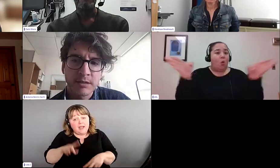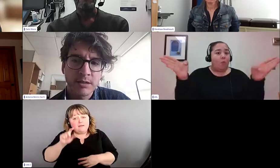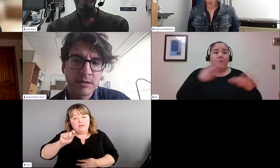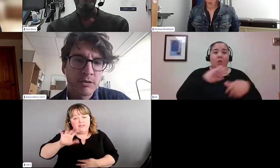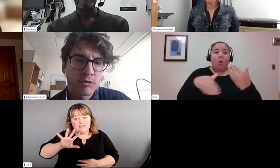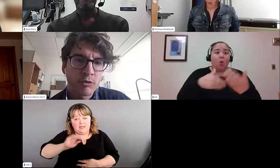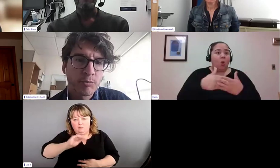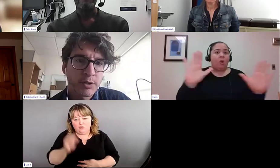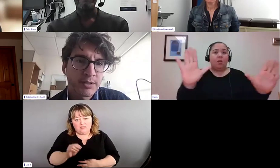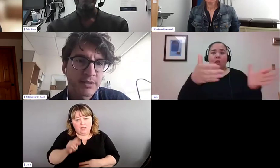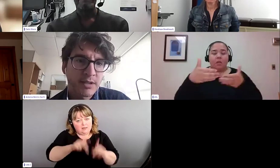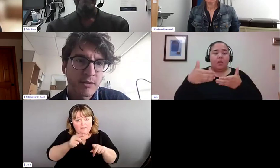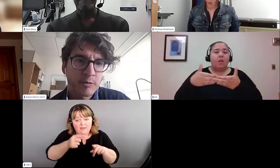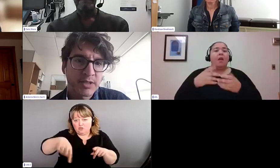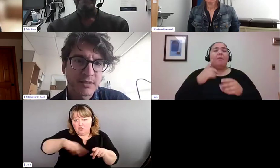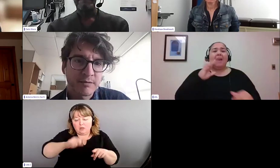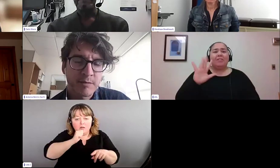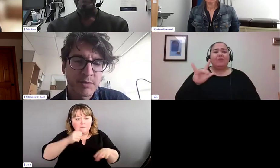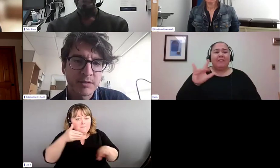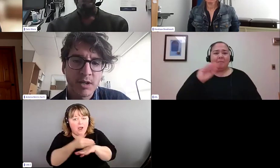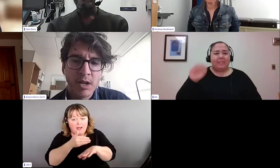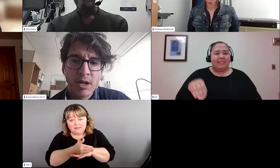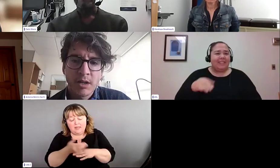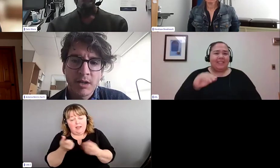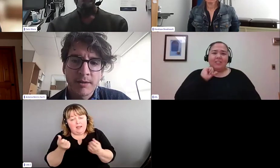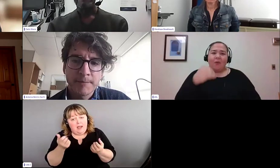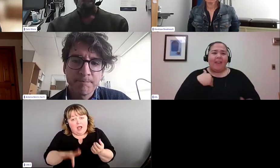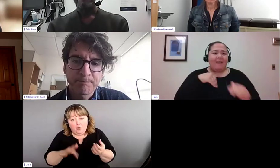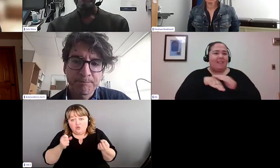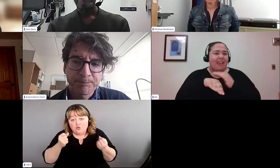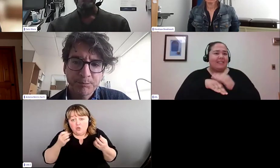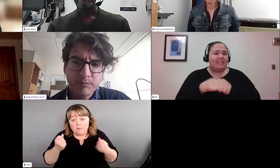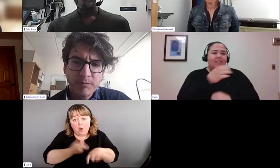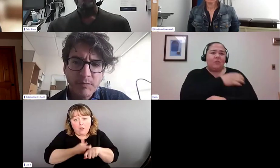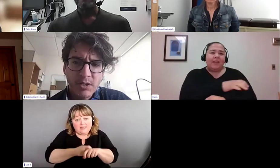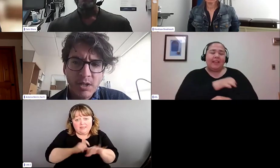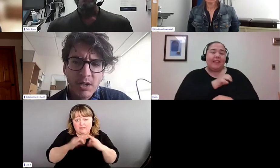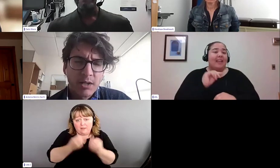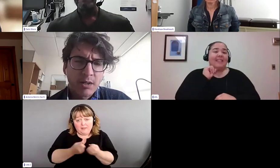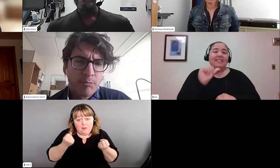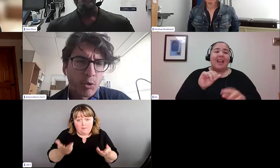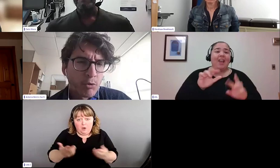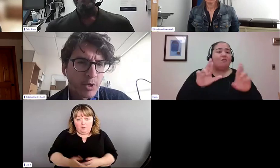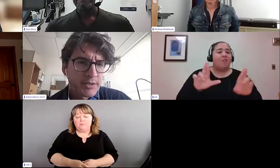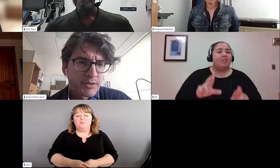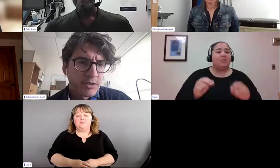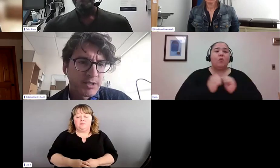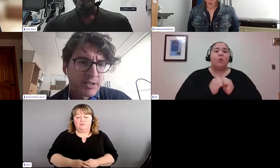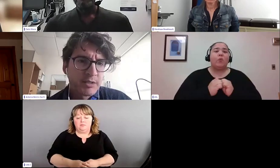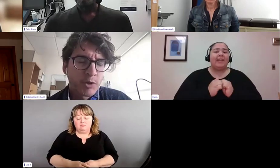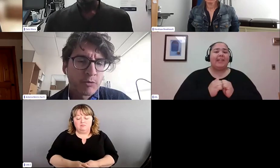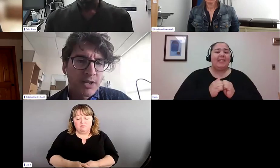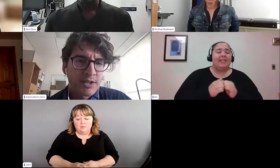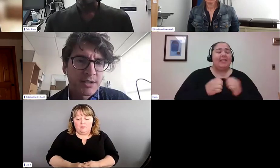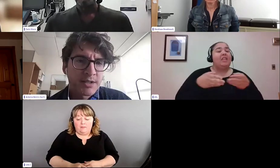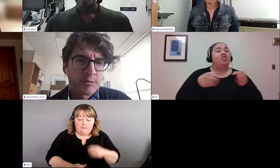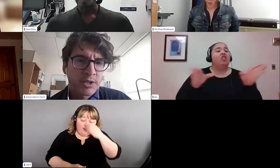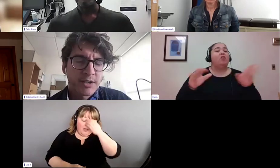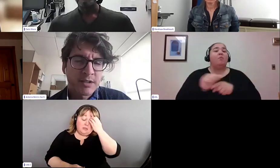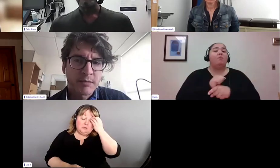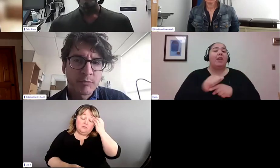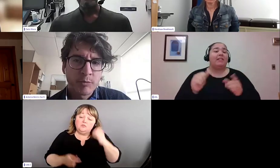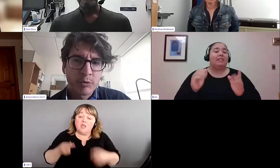members of our community don't have access to the clinic and are not registered with a general